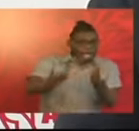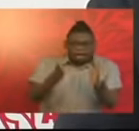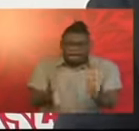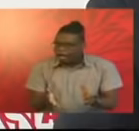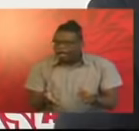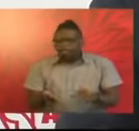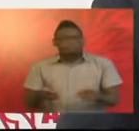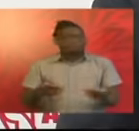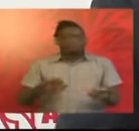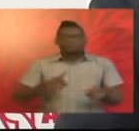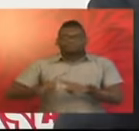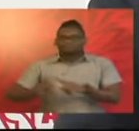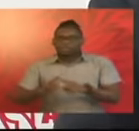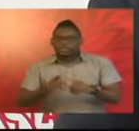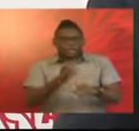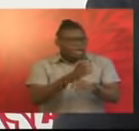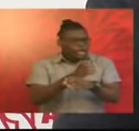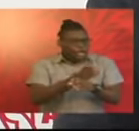at a total of